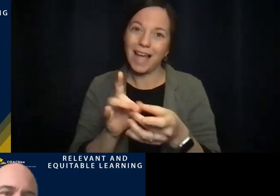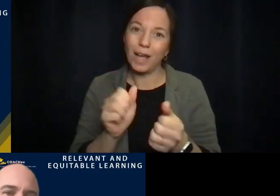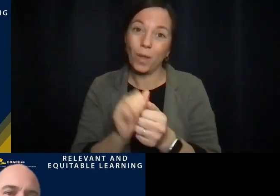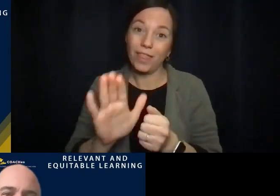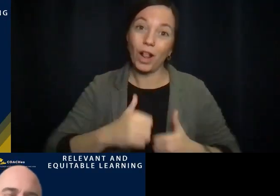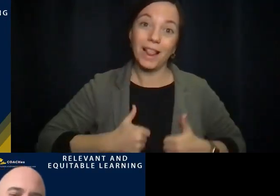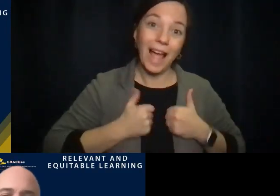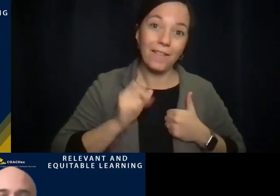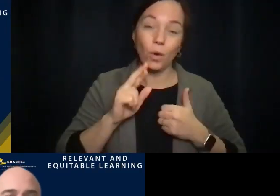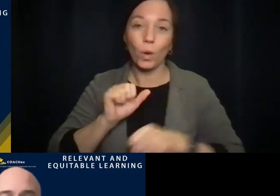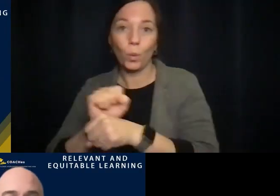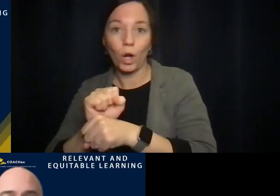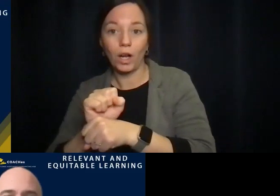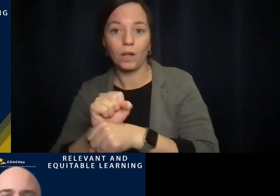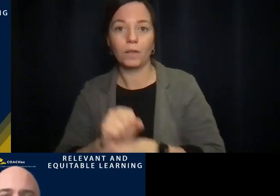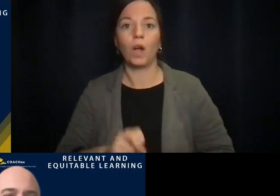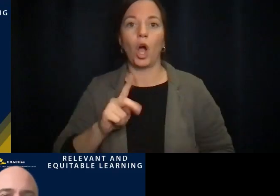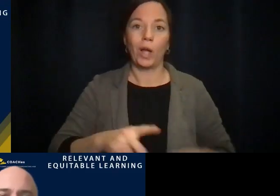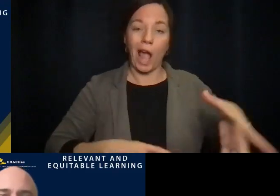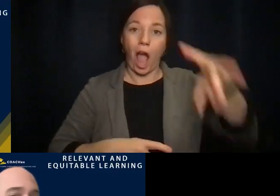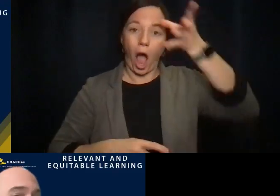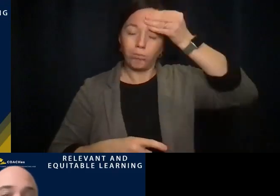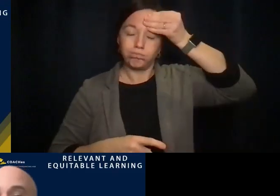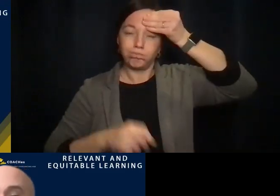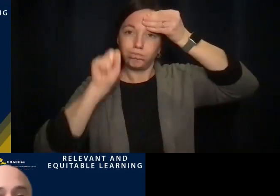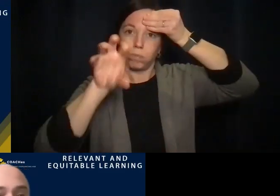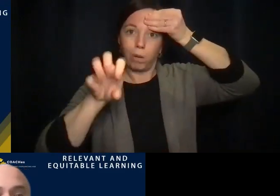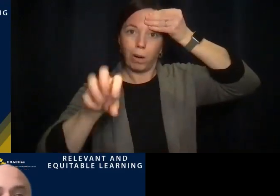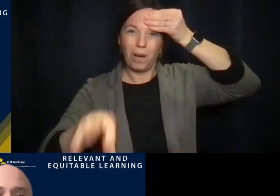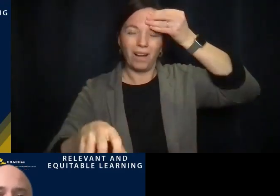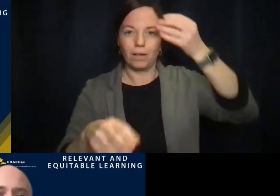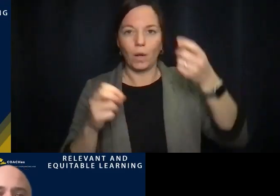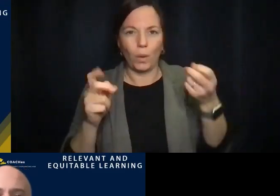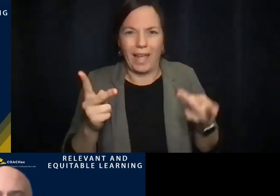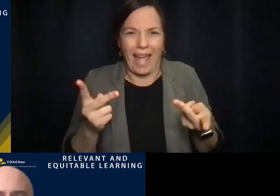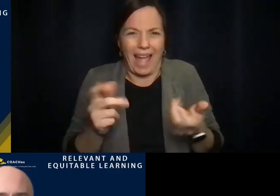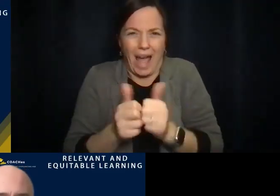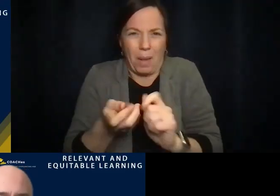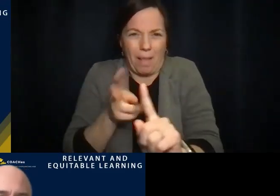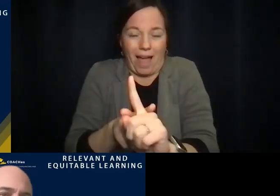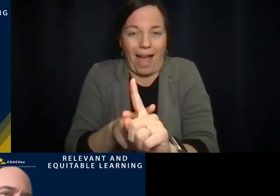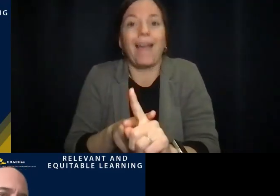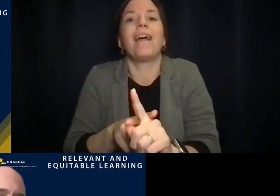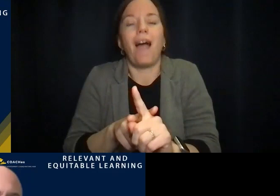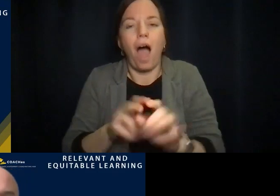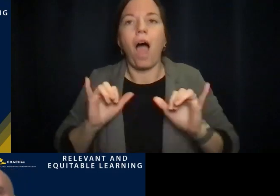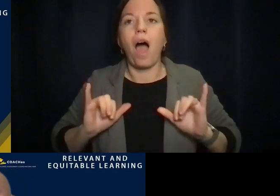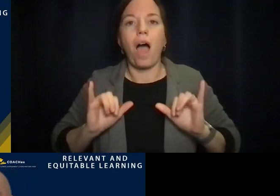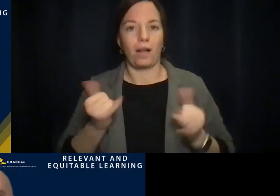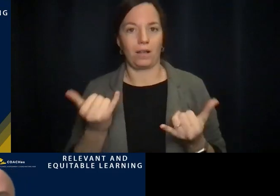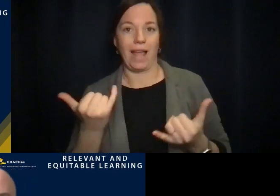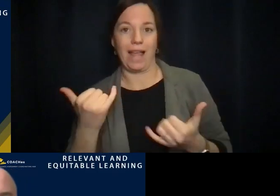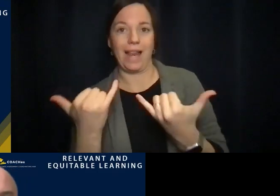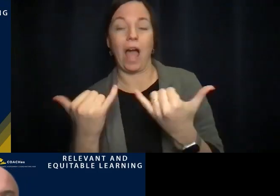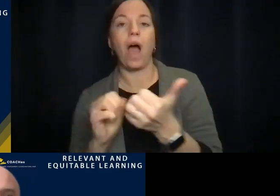forth? Like not just, hey, I regurgitated some terms. Okay, what's that going to do? You know, but how are you going to apply that? How's that going to shift your